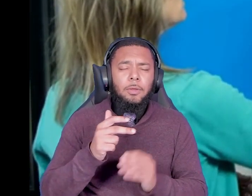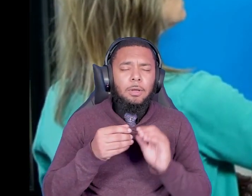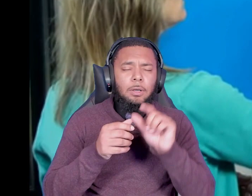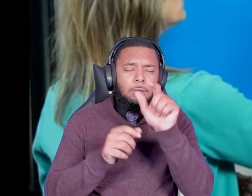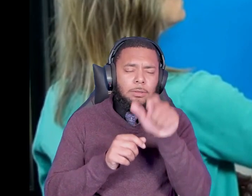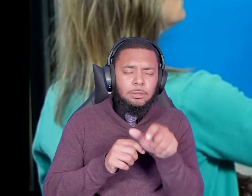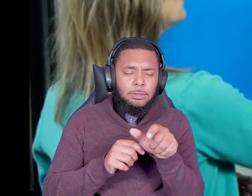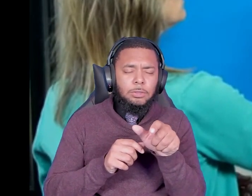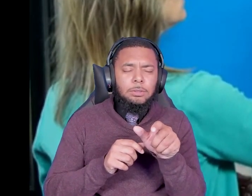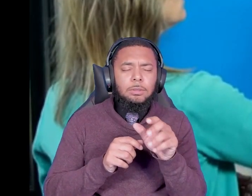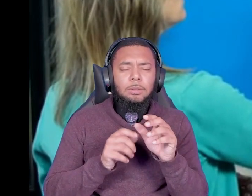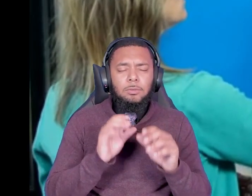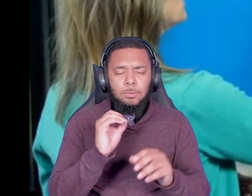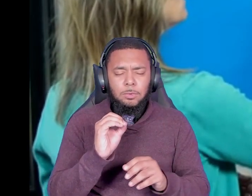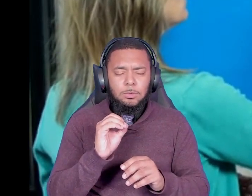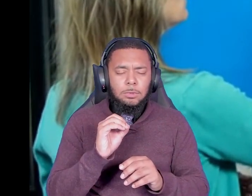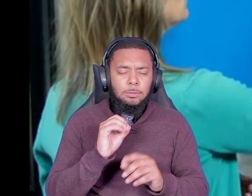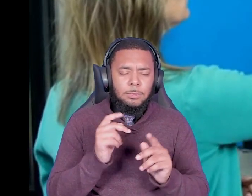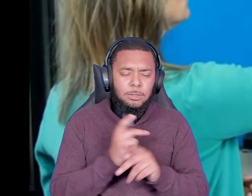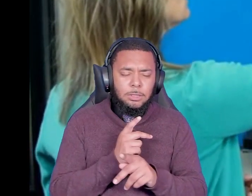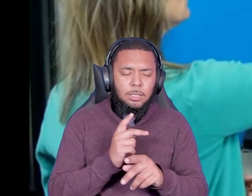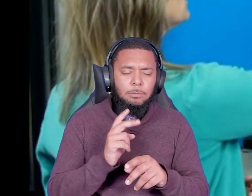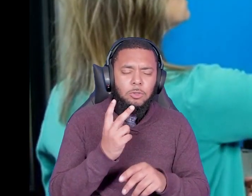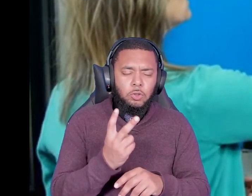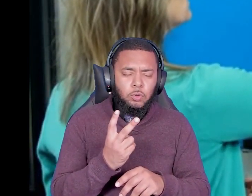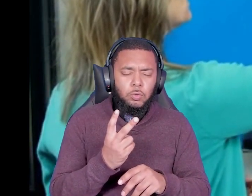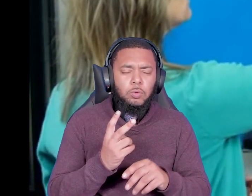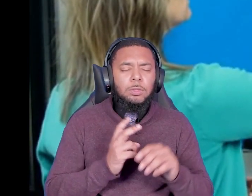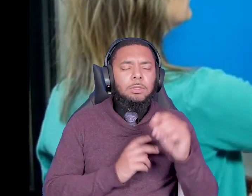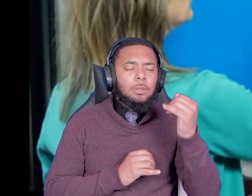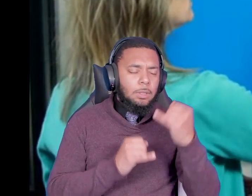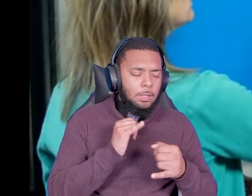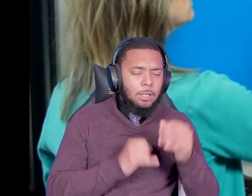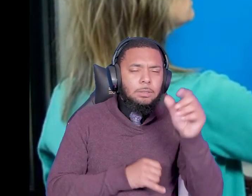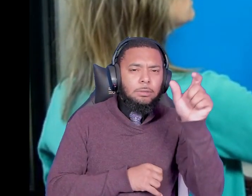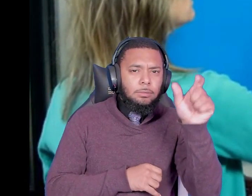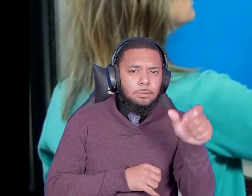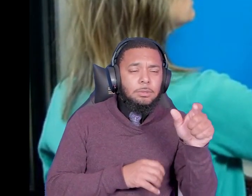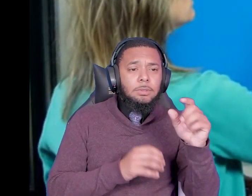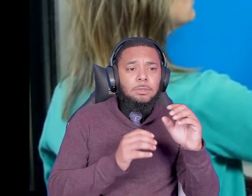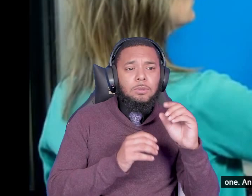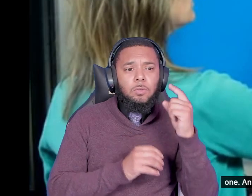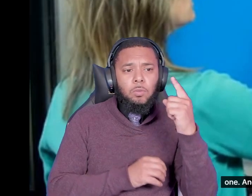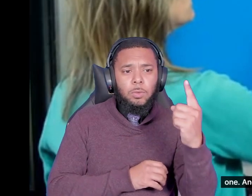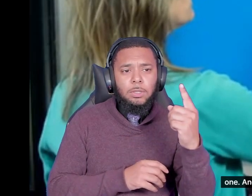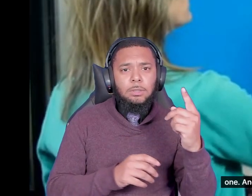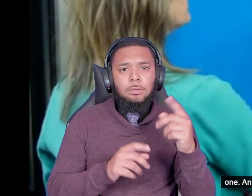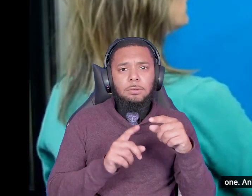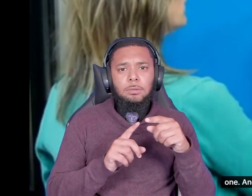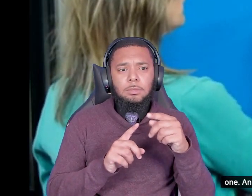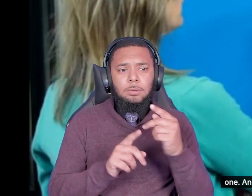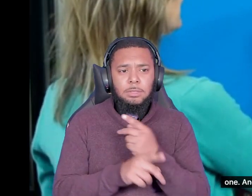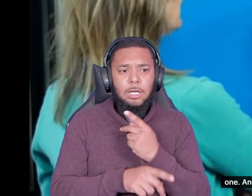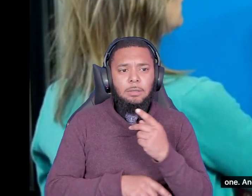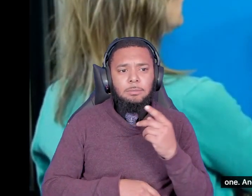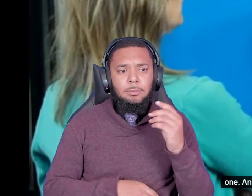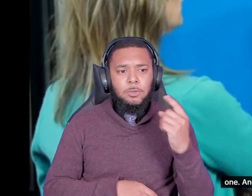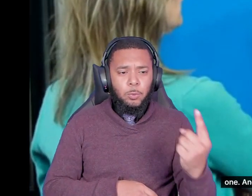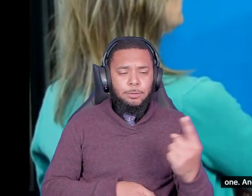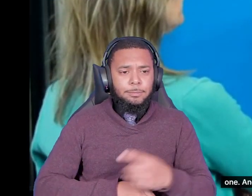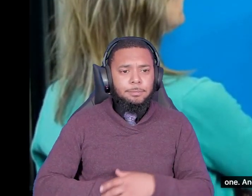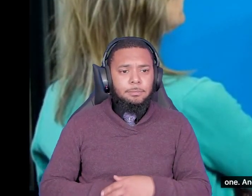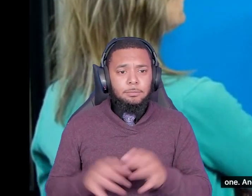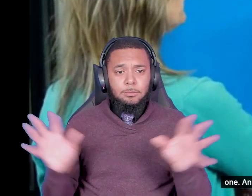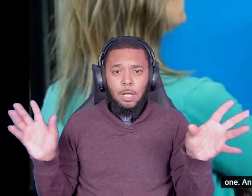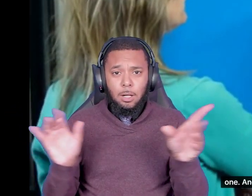digit 0 times 2, and the last digit 1. And if I add